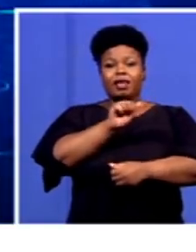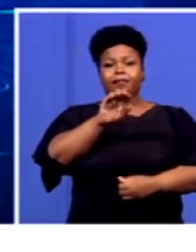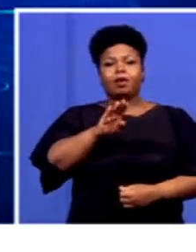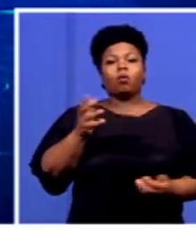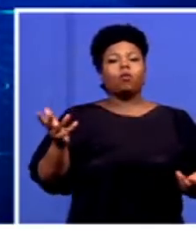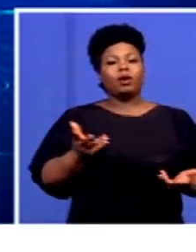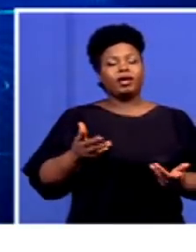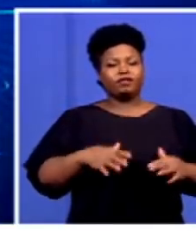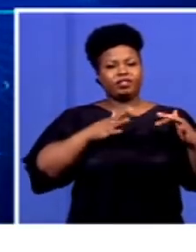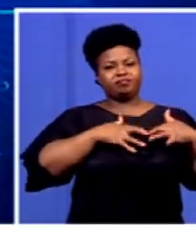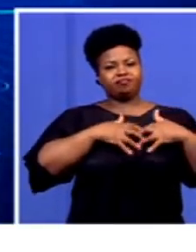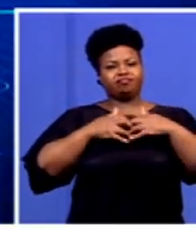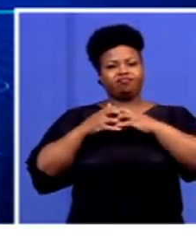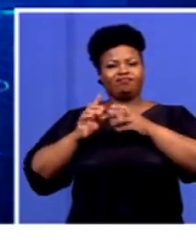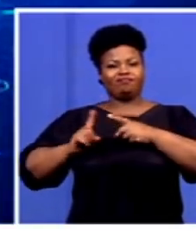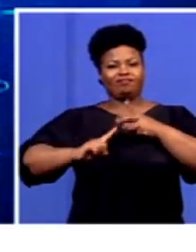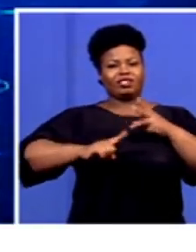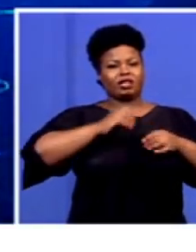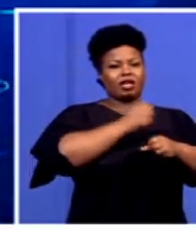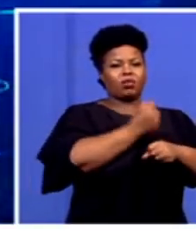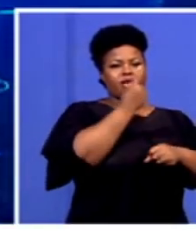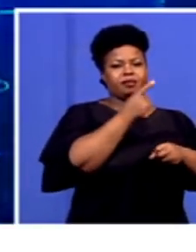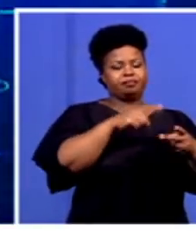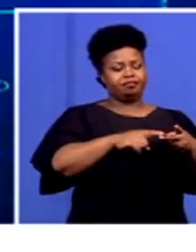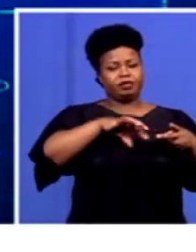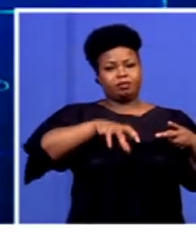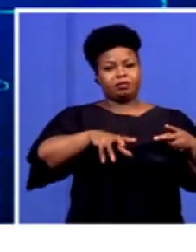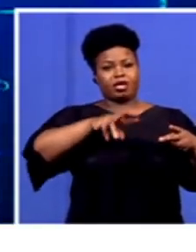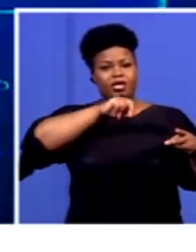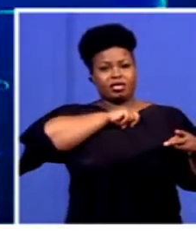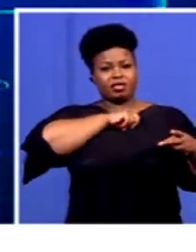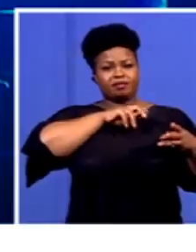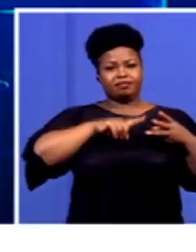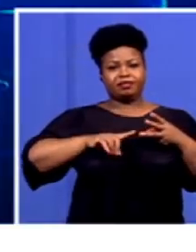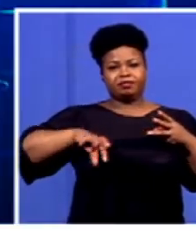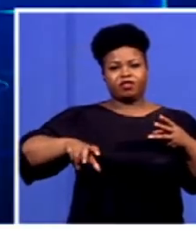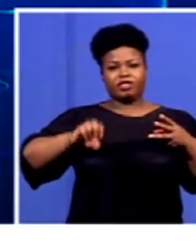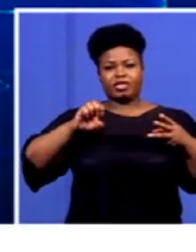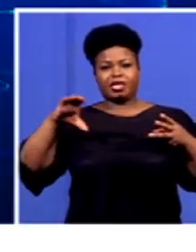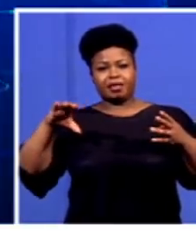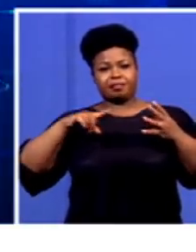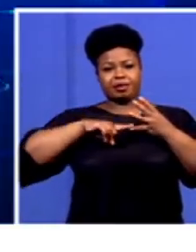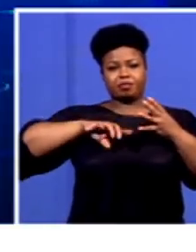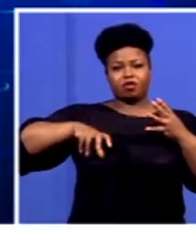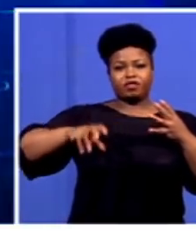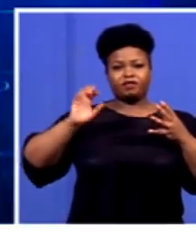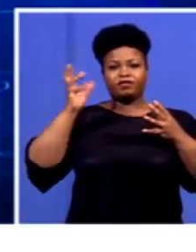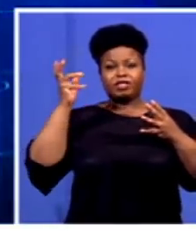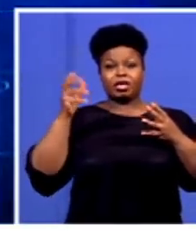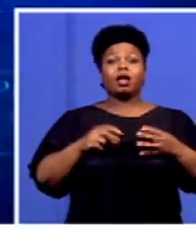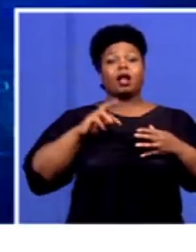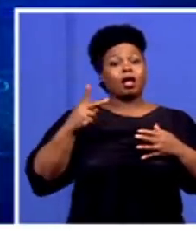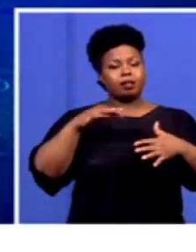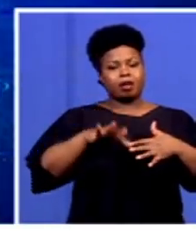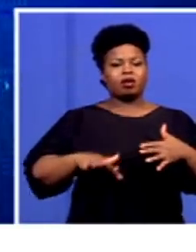in various parts of the country, in Gauteng, in KwaZulu-Natal, in the Eastern Cape, in Free State. Some of the areas